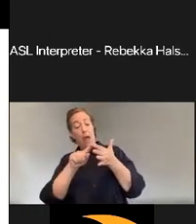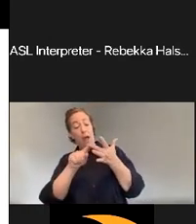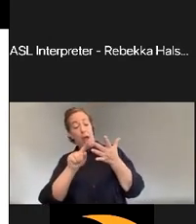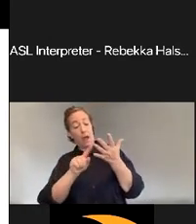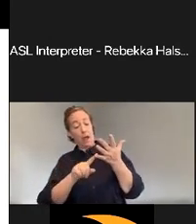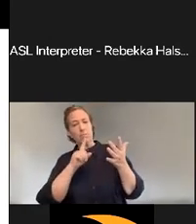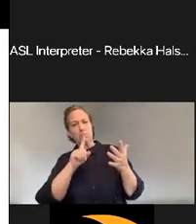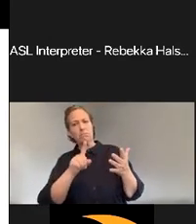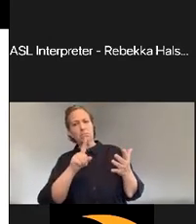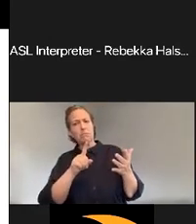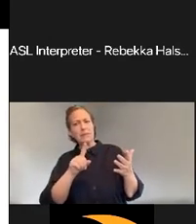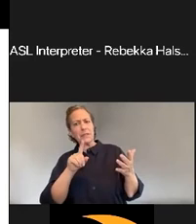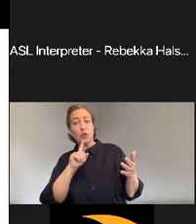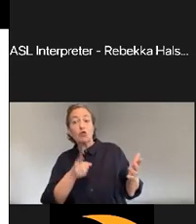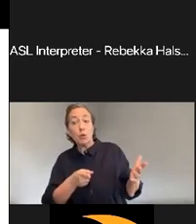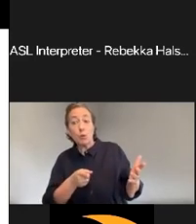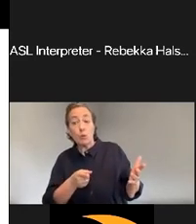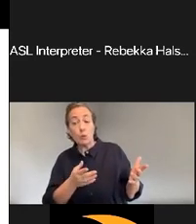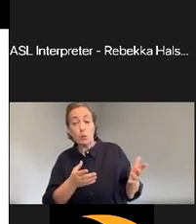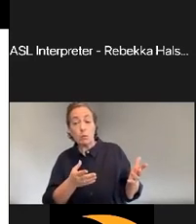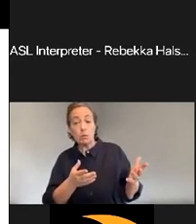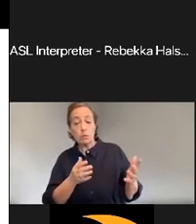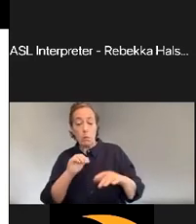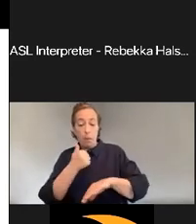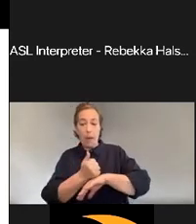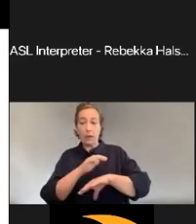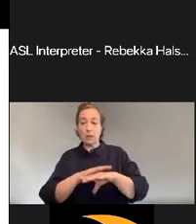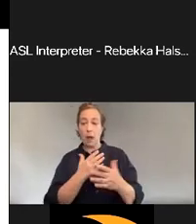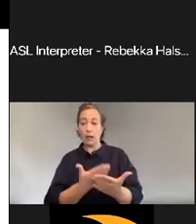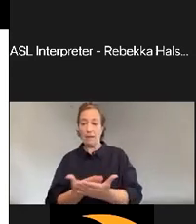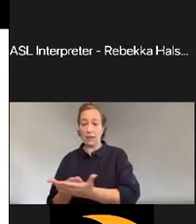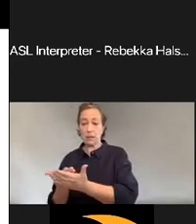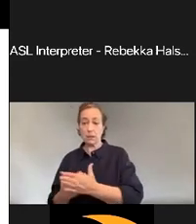seem to be true based on all of the evidence that it's able to gather in its investigation.